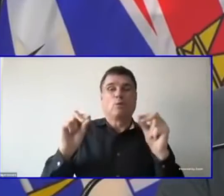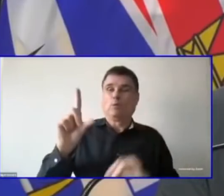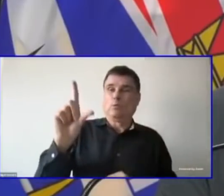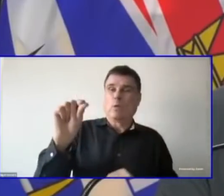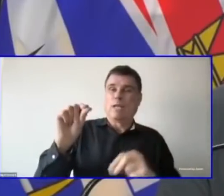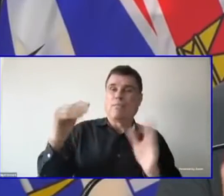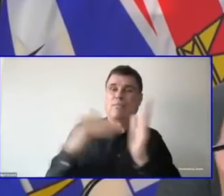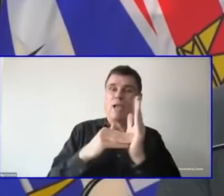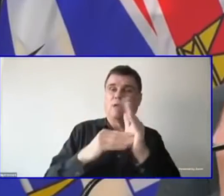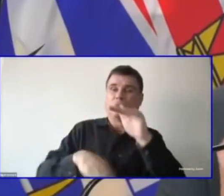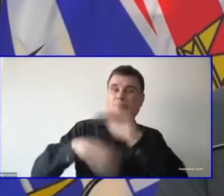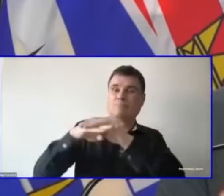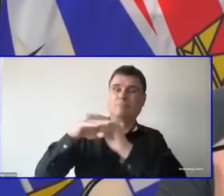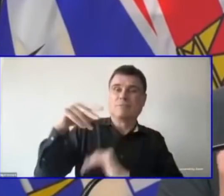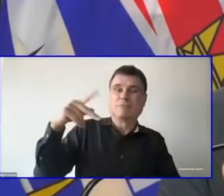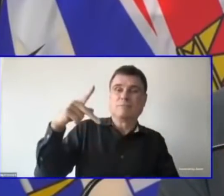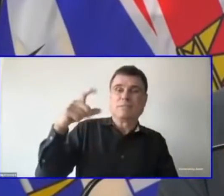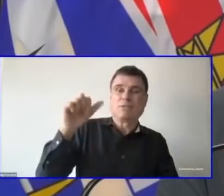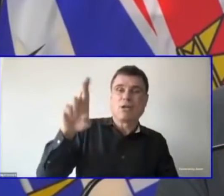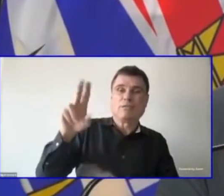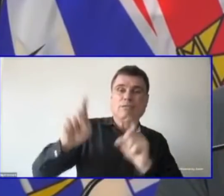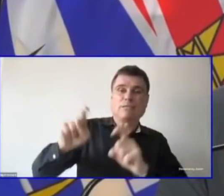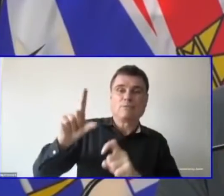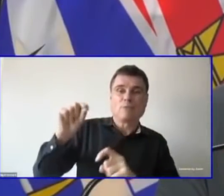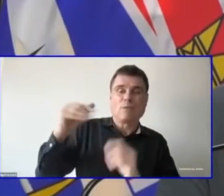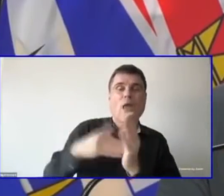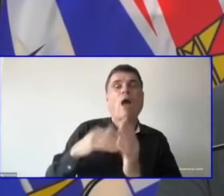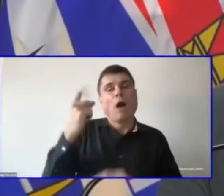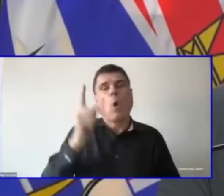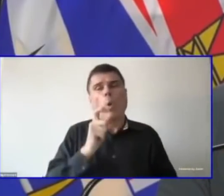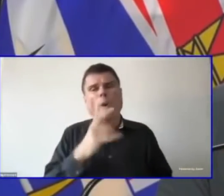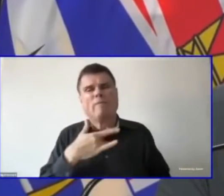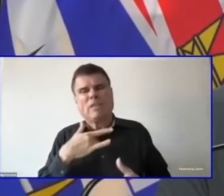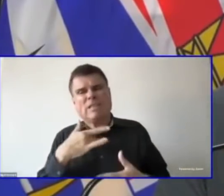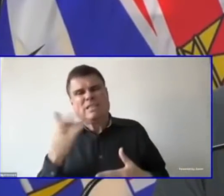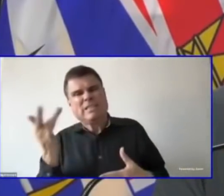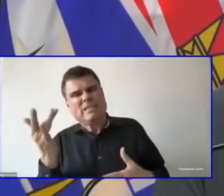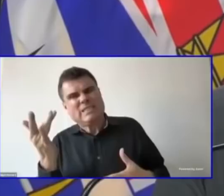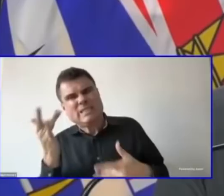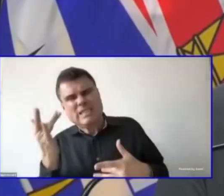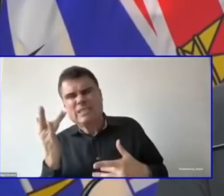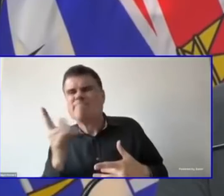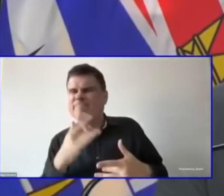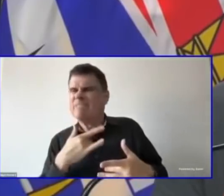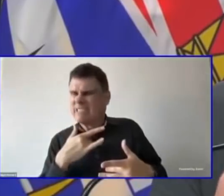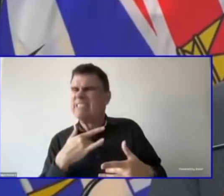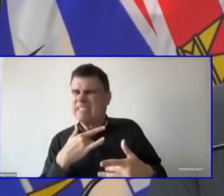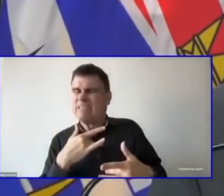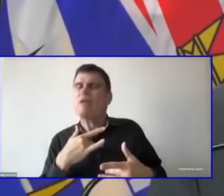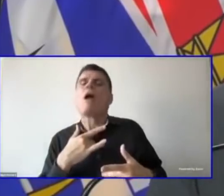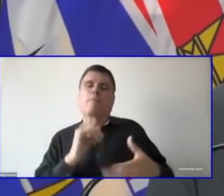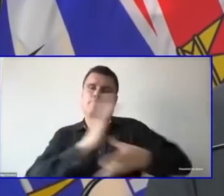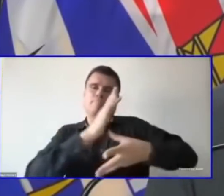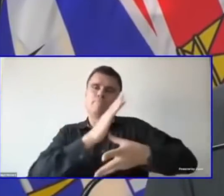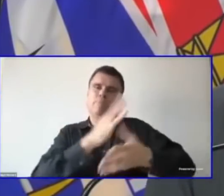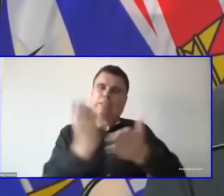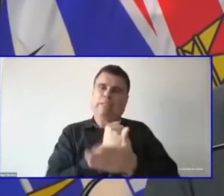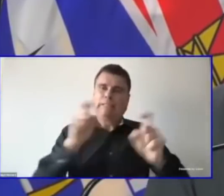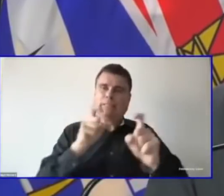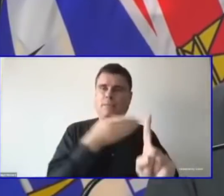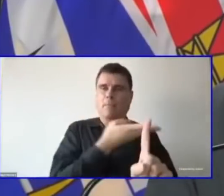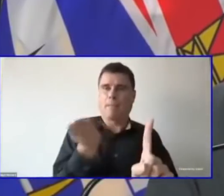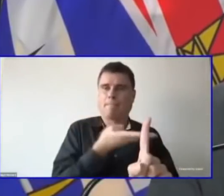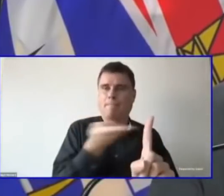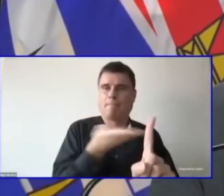very beginning, testing is for people who have symptoms. And we need to really focus on that. And part of our